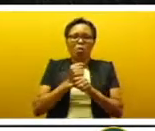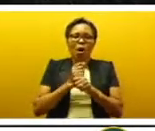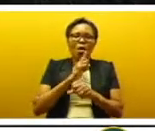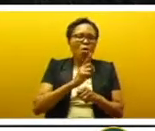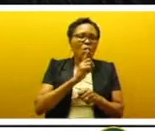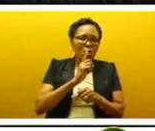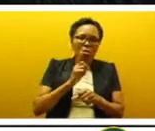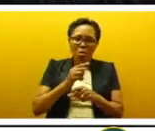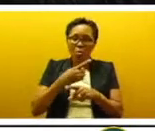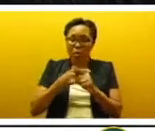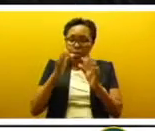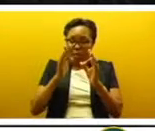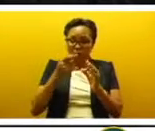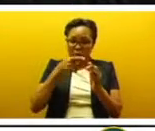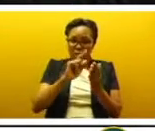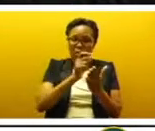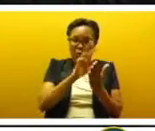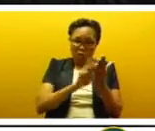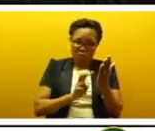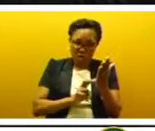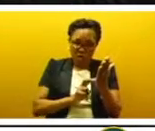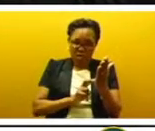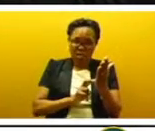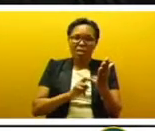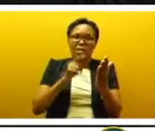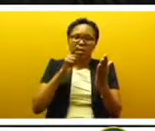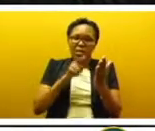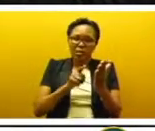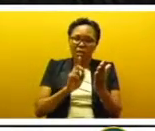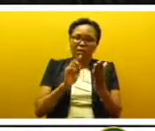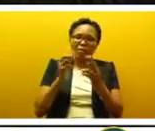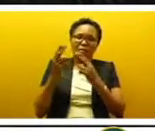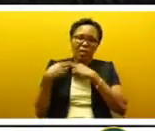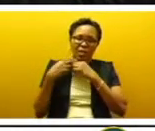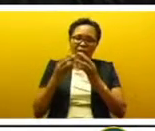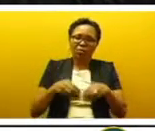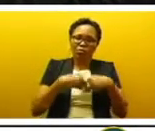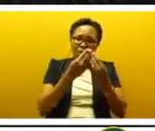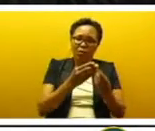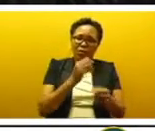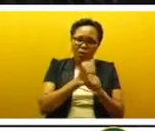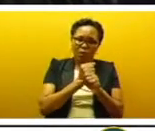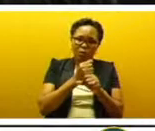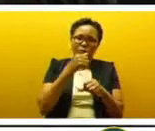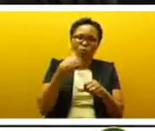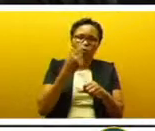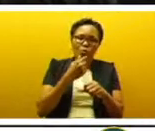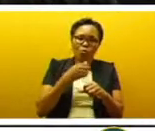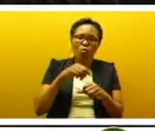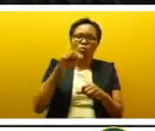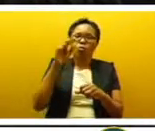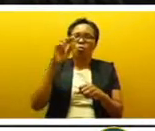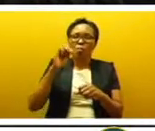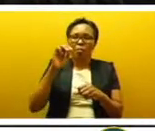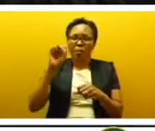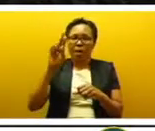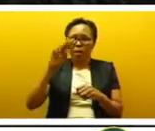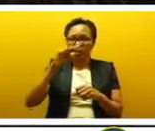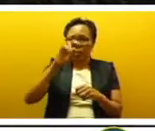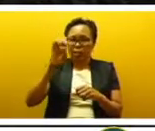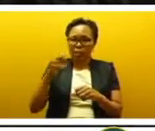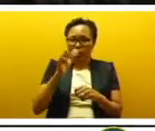instruction manual, it was to give the job to Hussein Marjani. That is what happened. Why did it